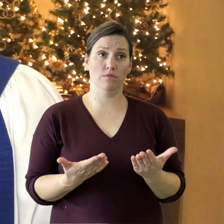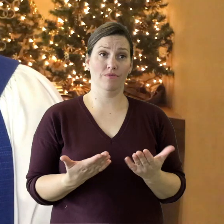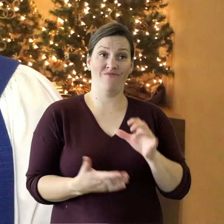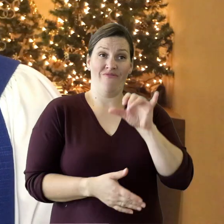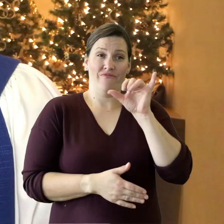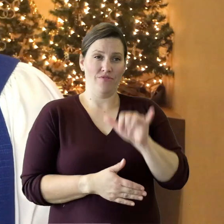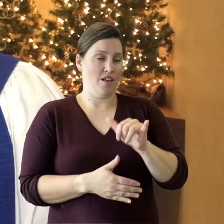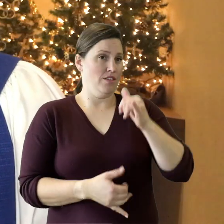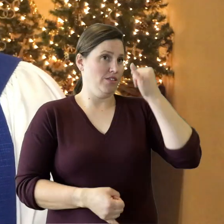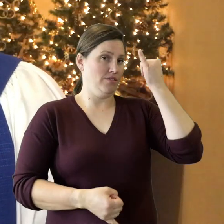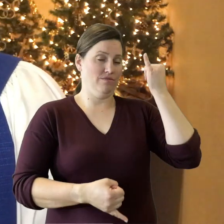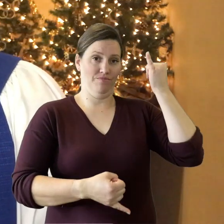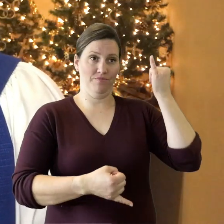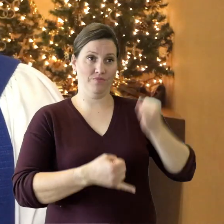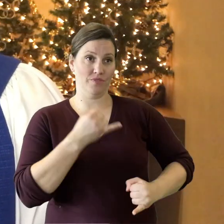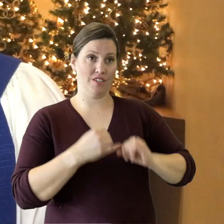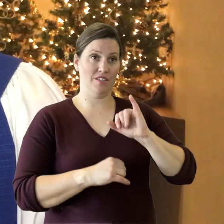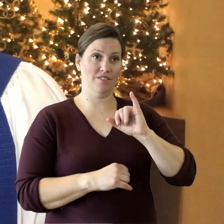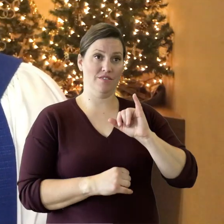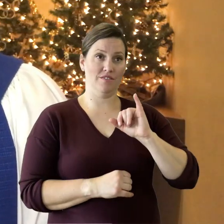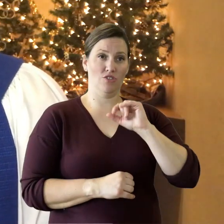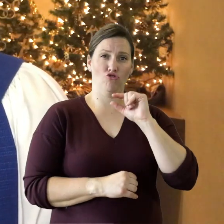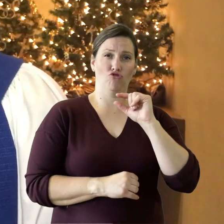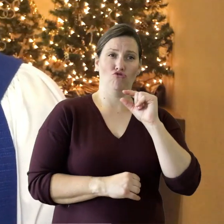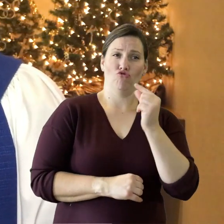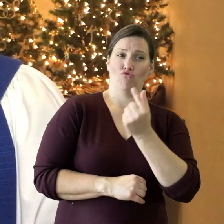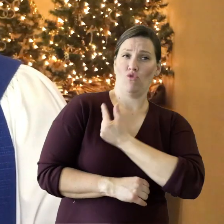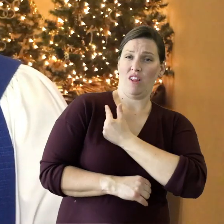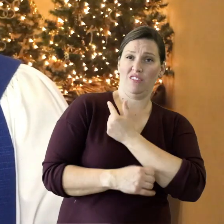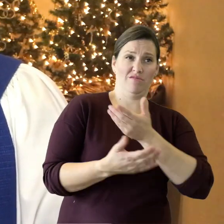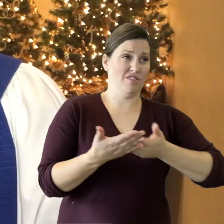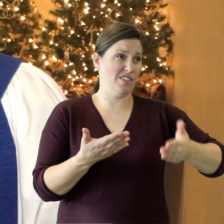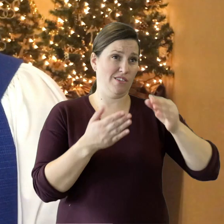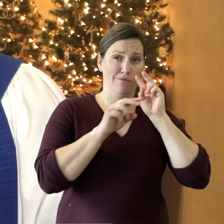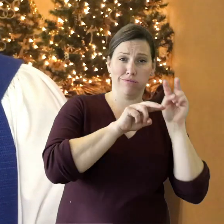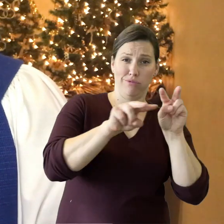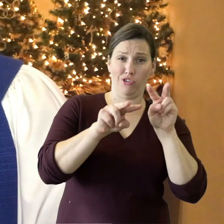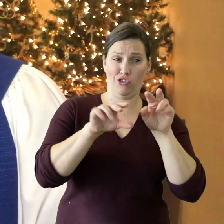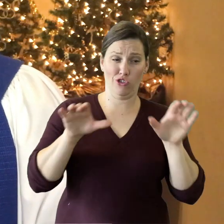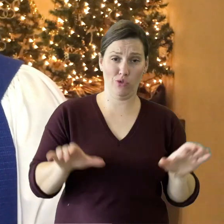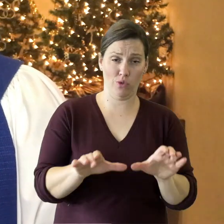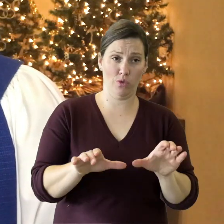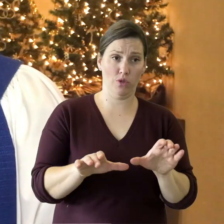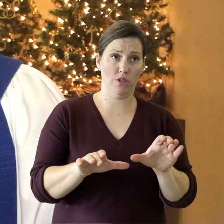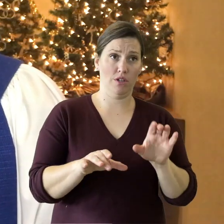lifetime, that will be the last gracious thing they see and